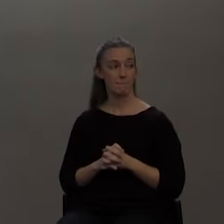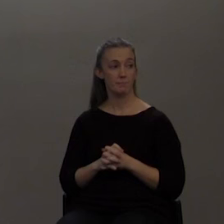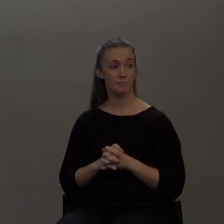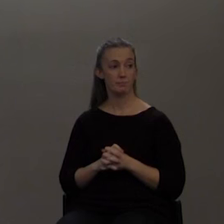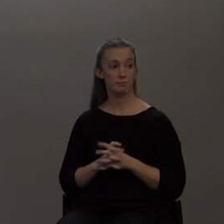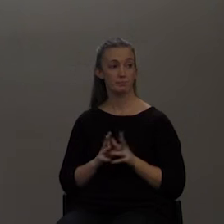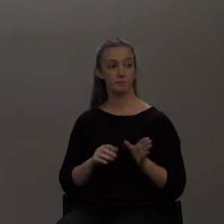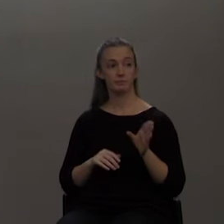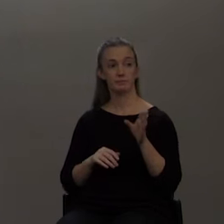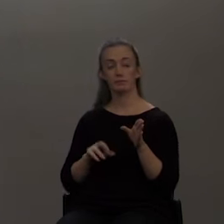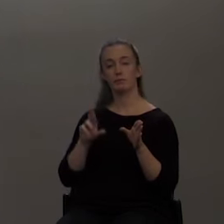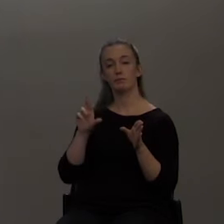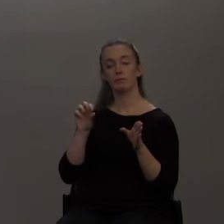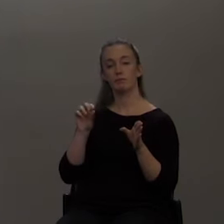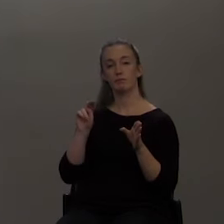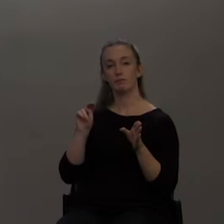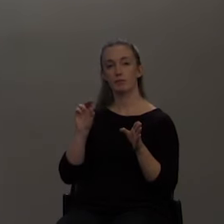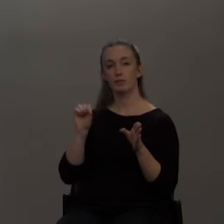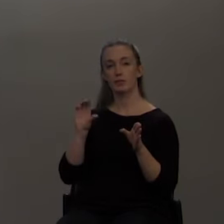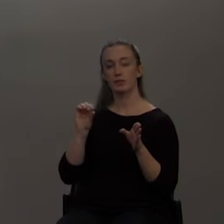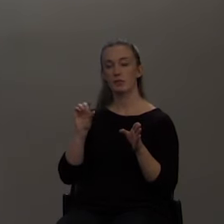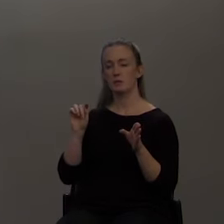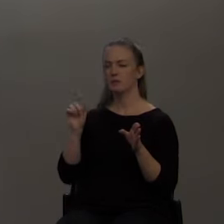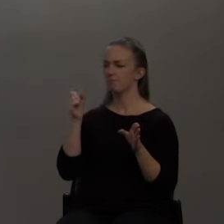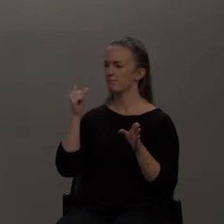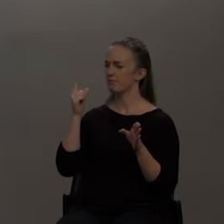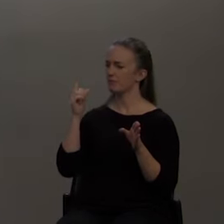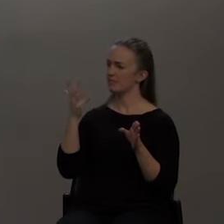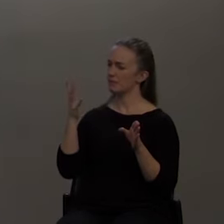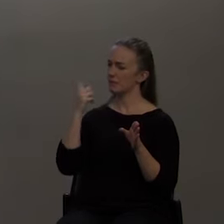I think to some extent, to me, it was